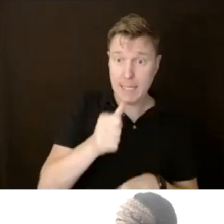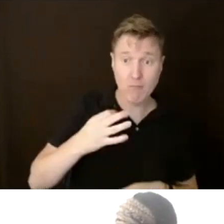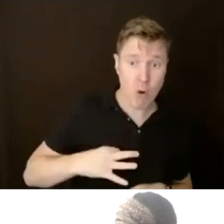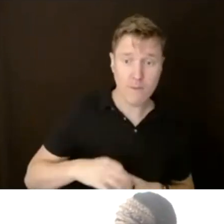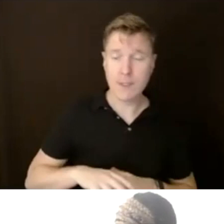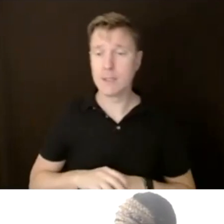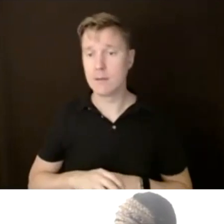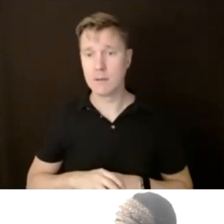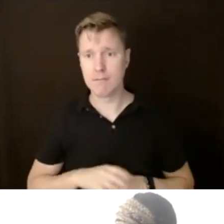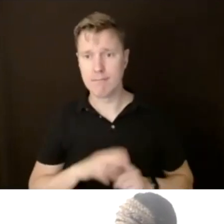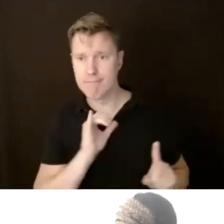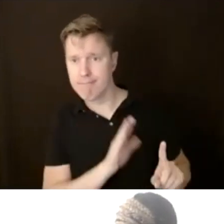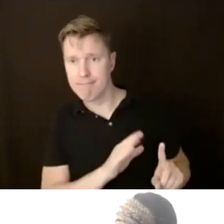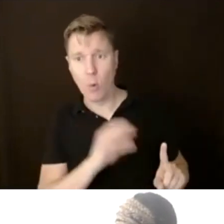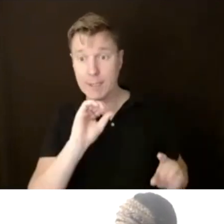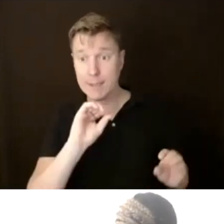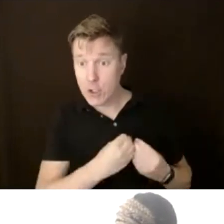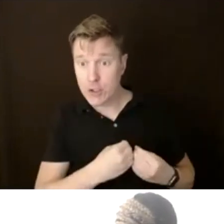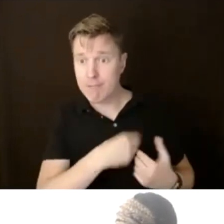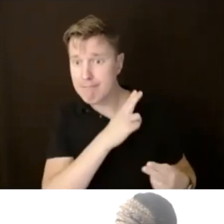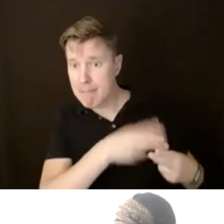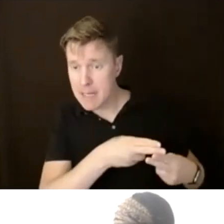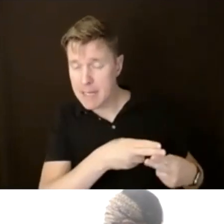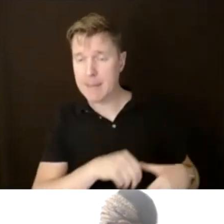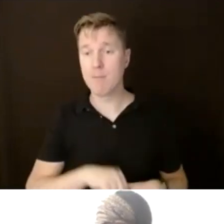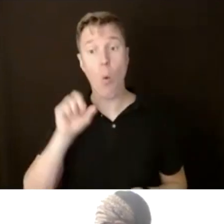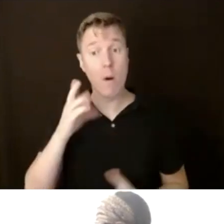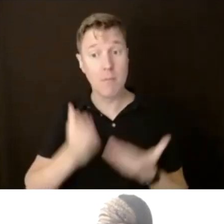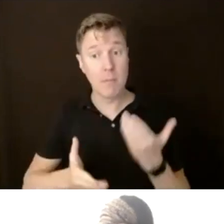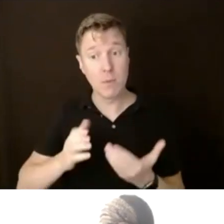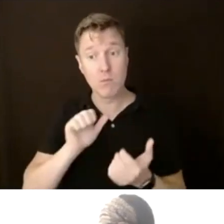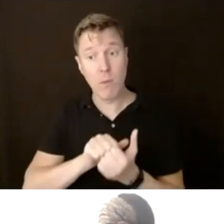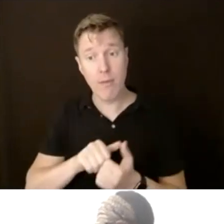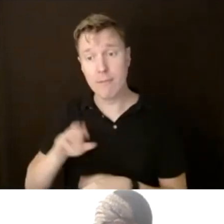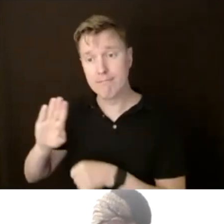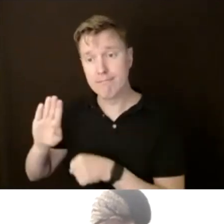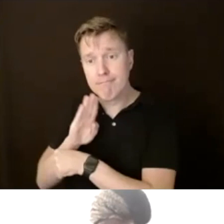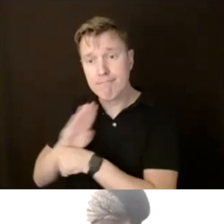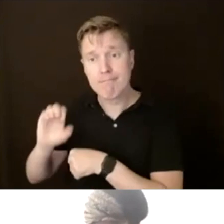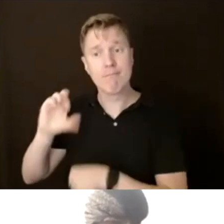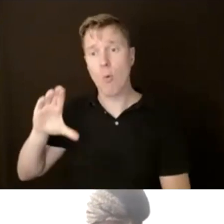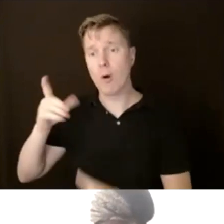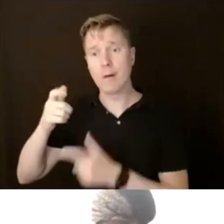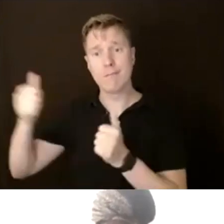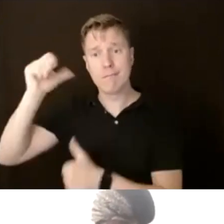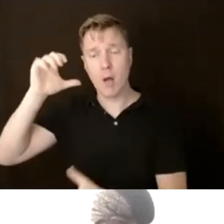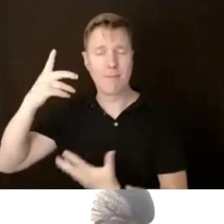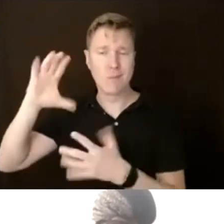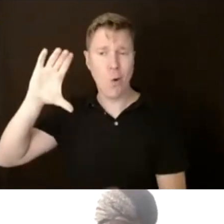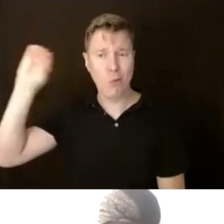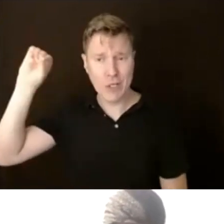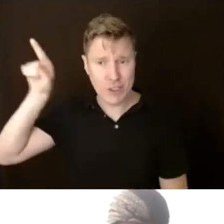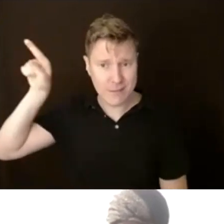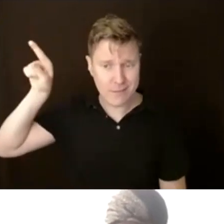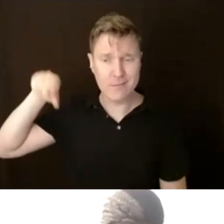organization and what that organization is, or if you're with a business or corporate, some kind of another business.